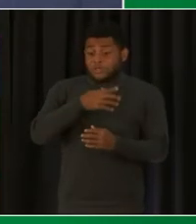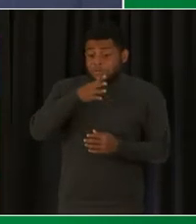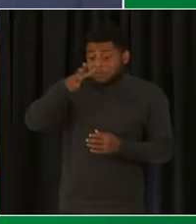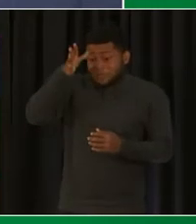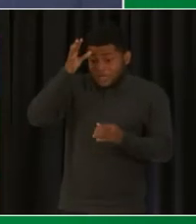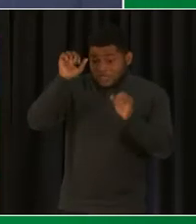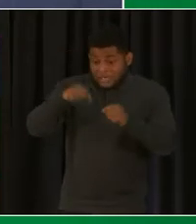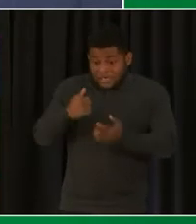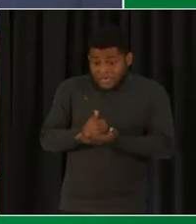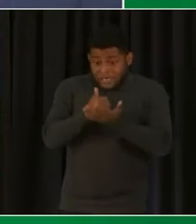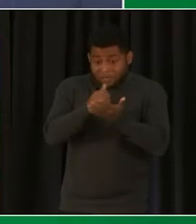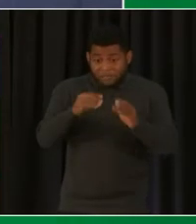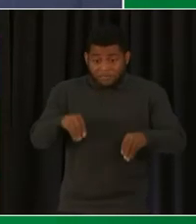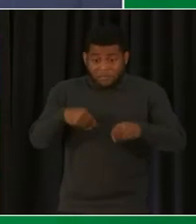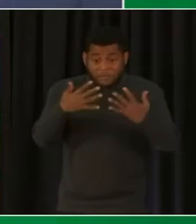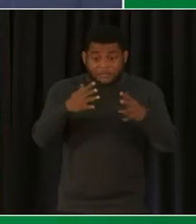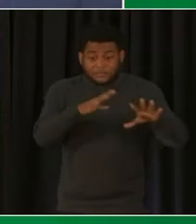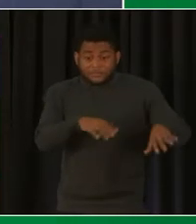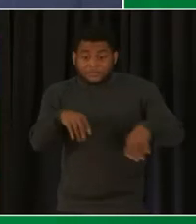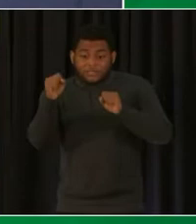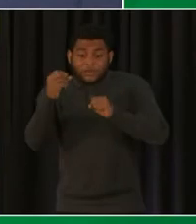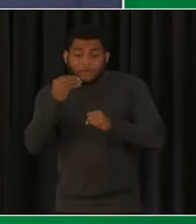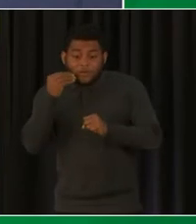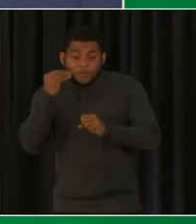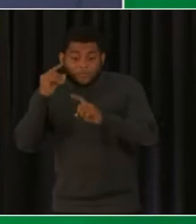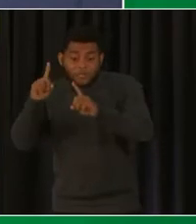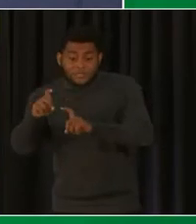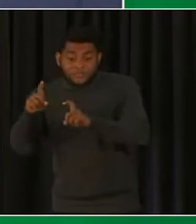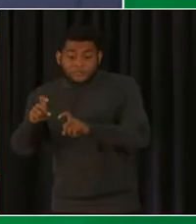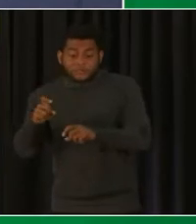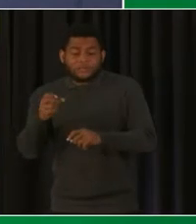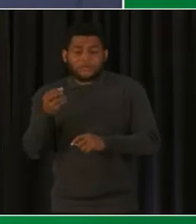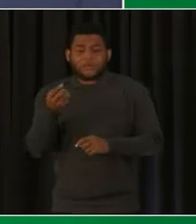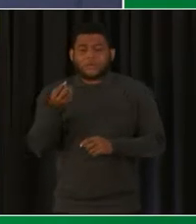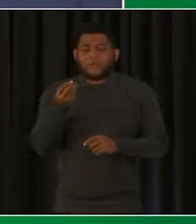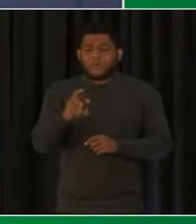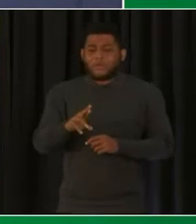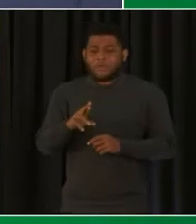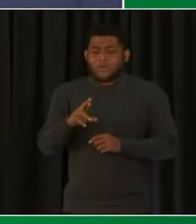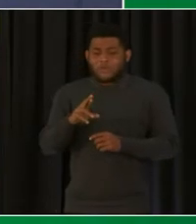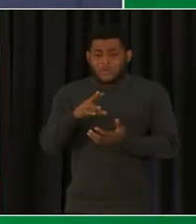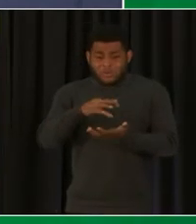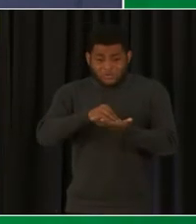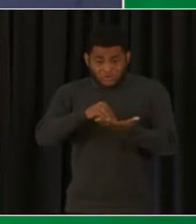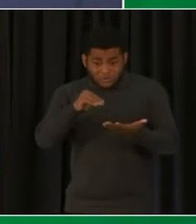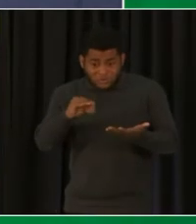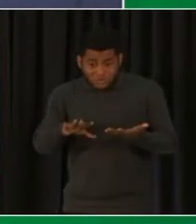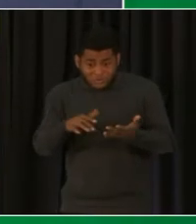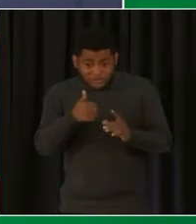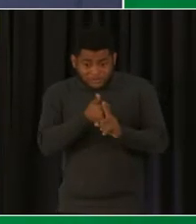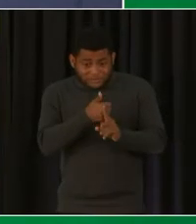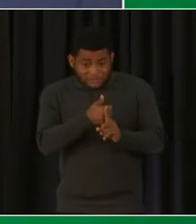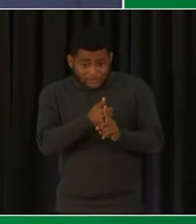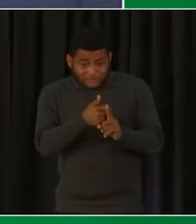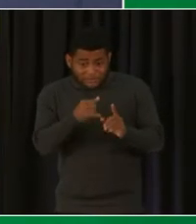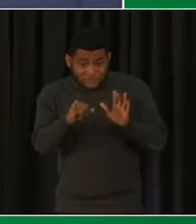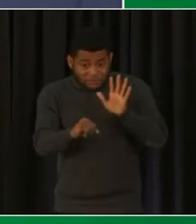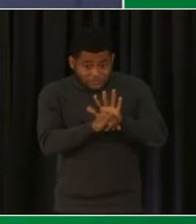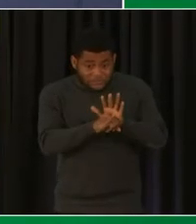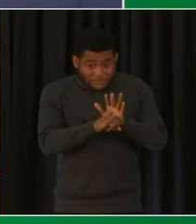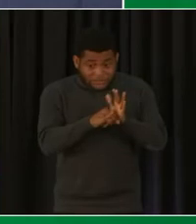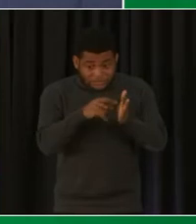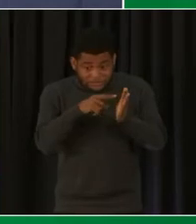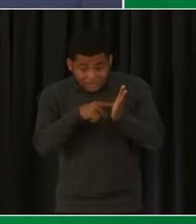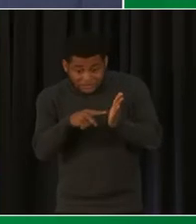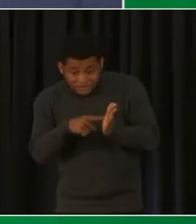help provide take-home tests or things when a student has been identified as having